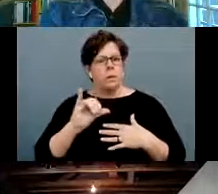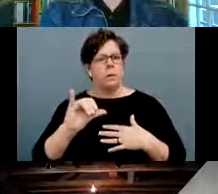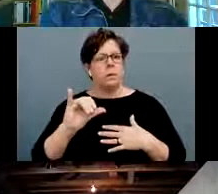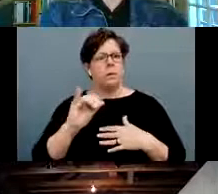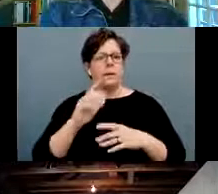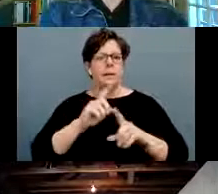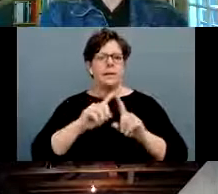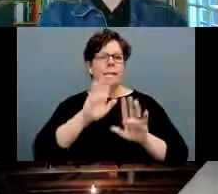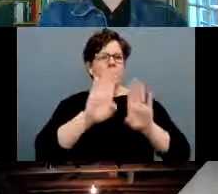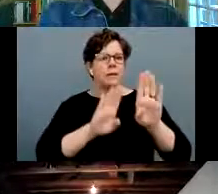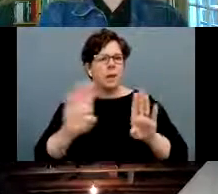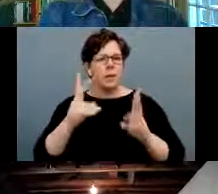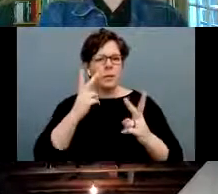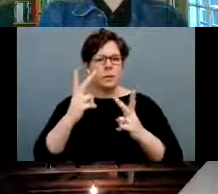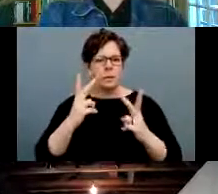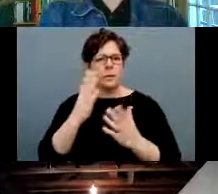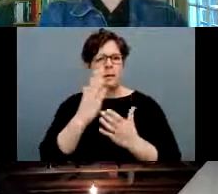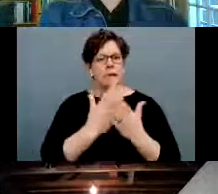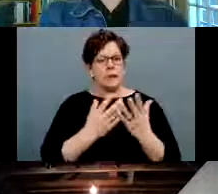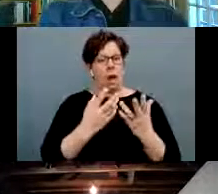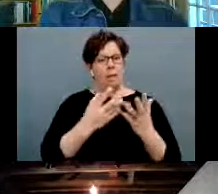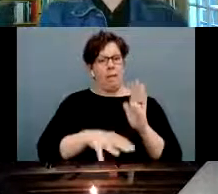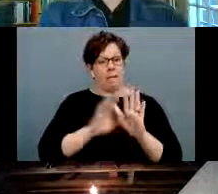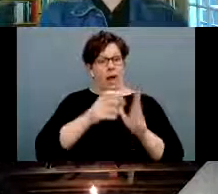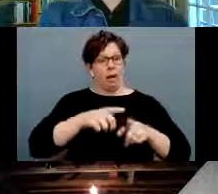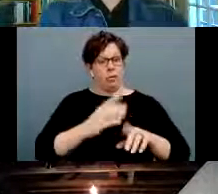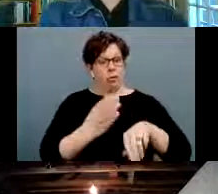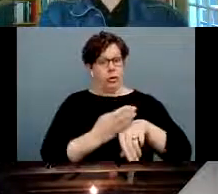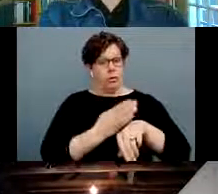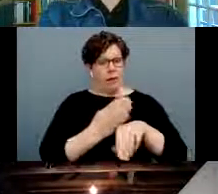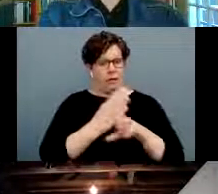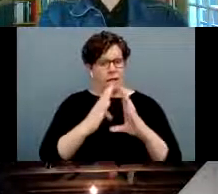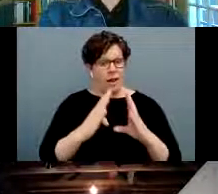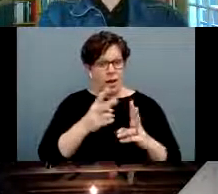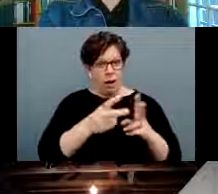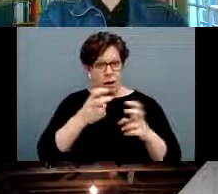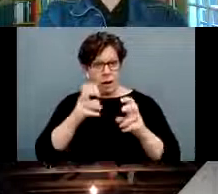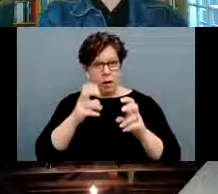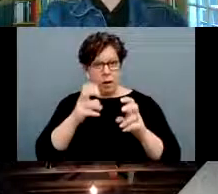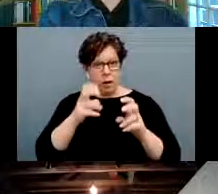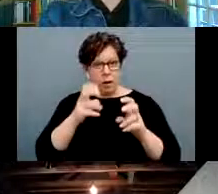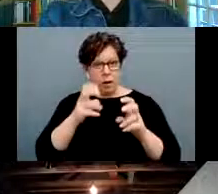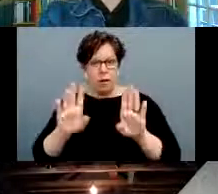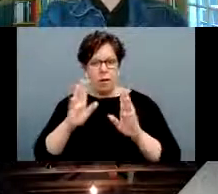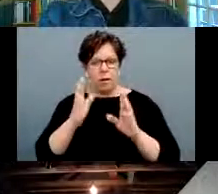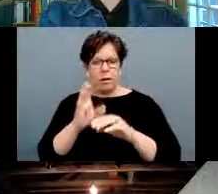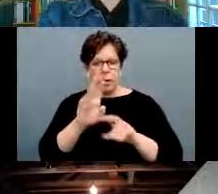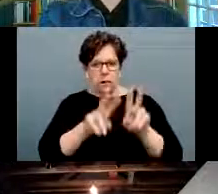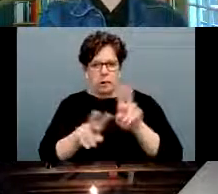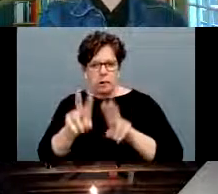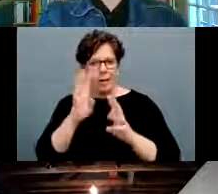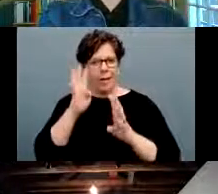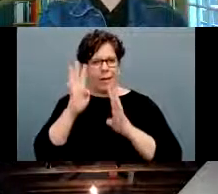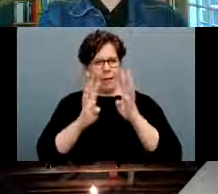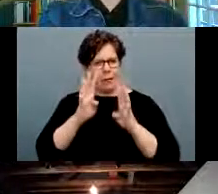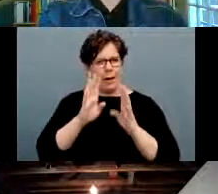view, many pulled during the excavation and restoration from this very site, you are forced to look closely at the ingenious way he can